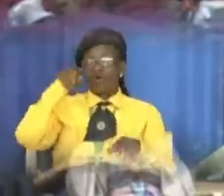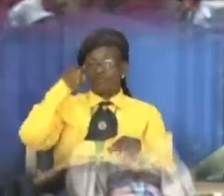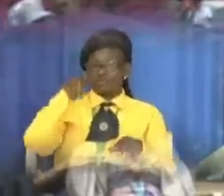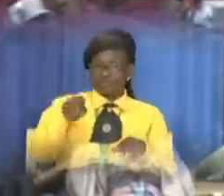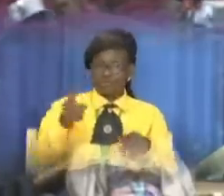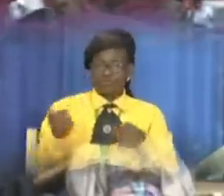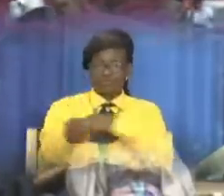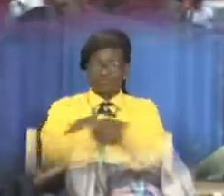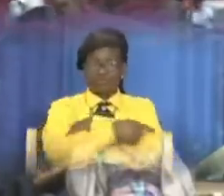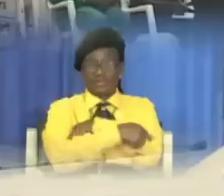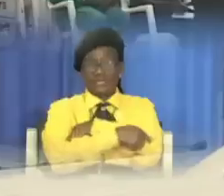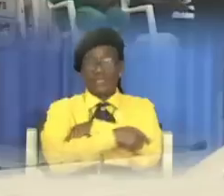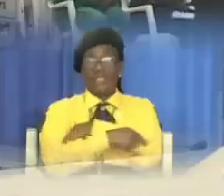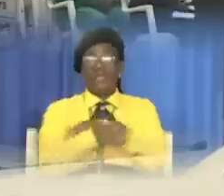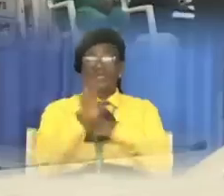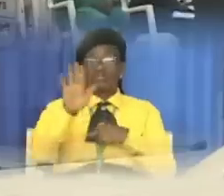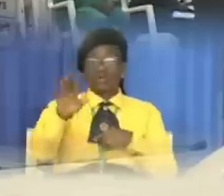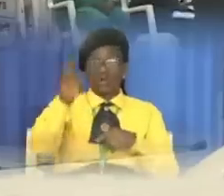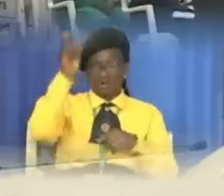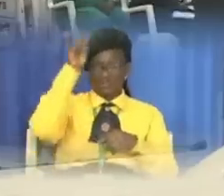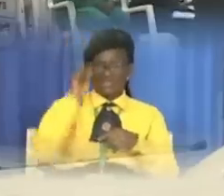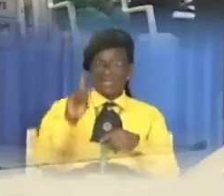will be activated.